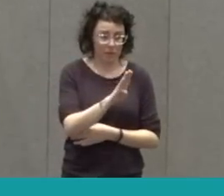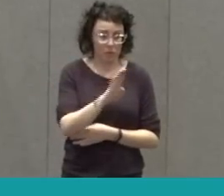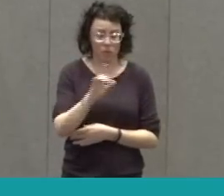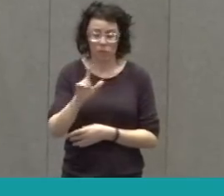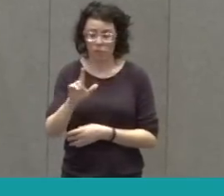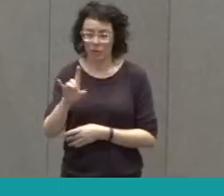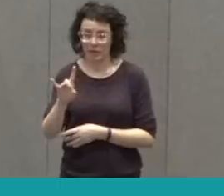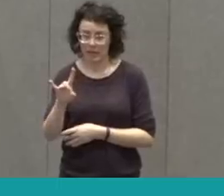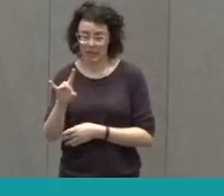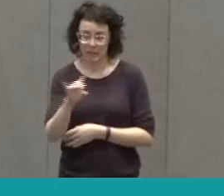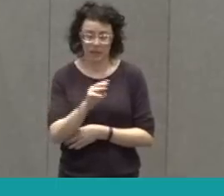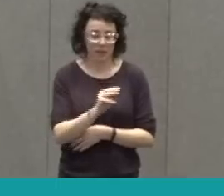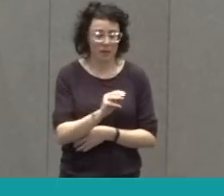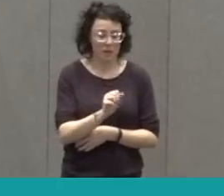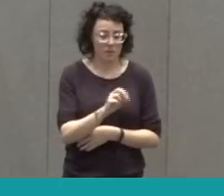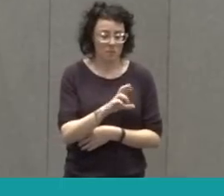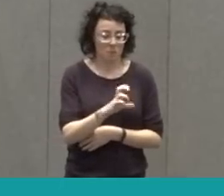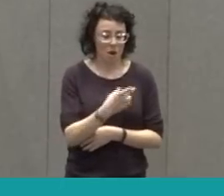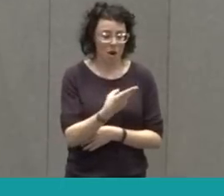has,